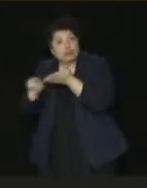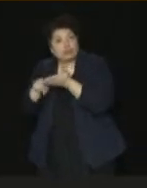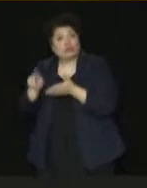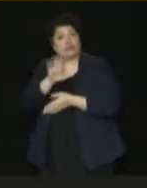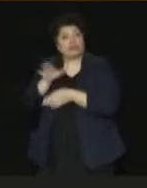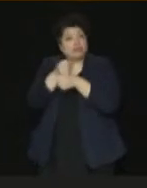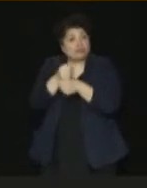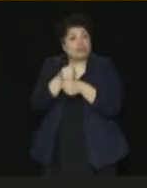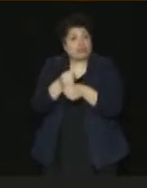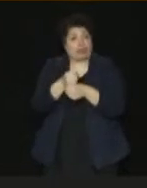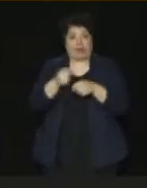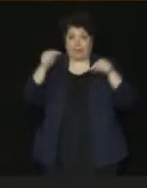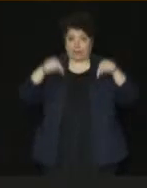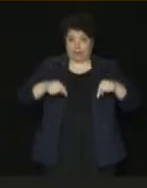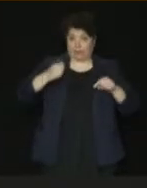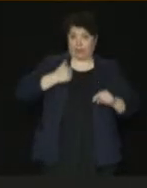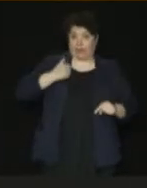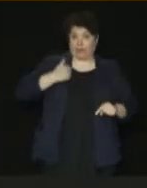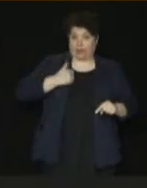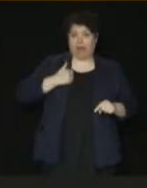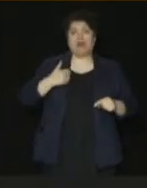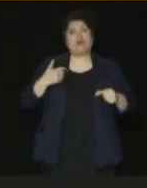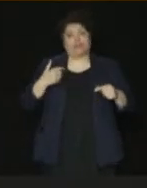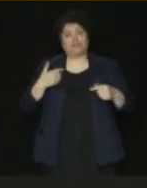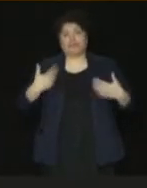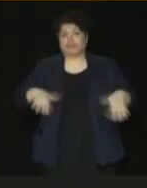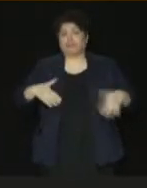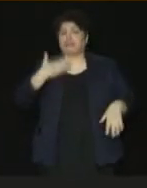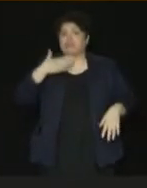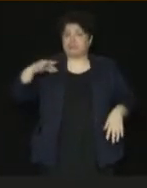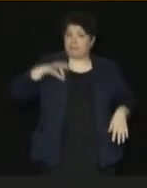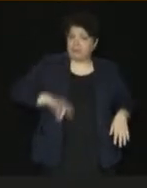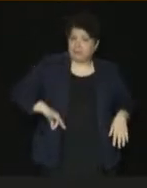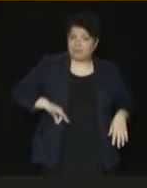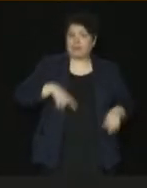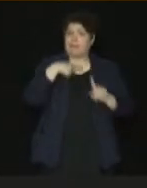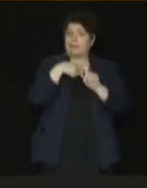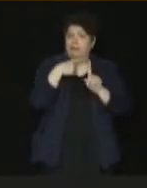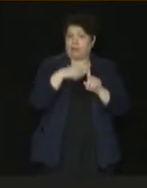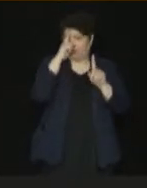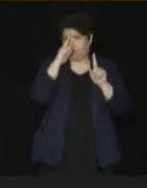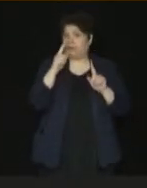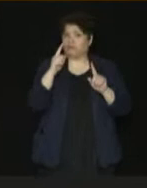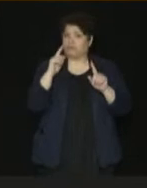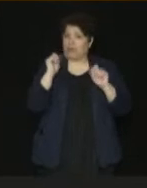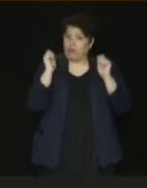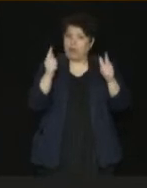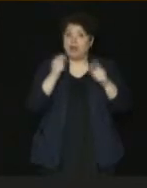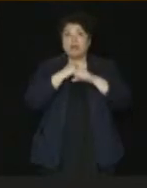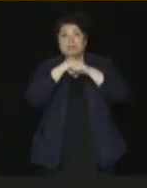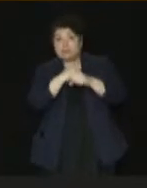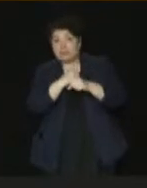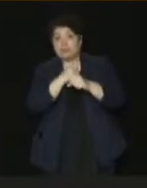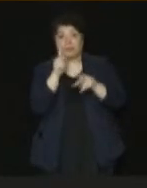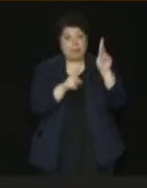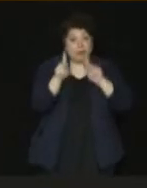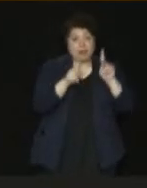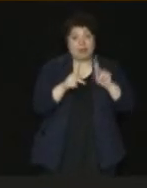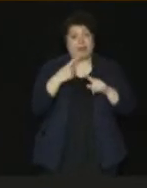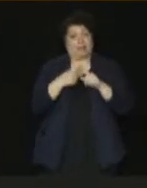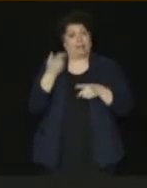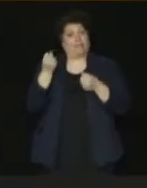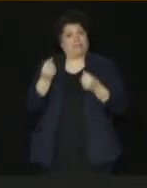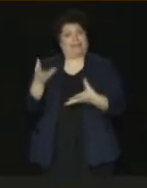in Canada is a win on all fronts. We are protecting people today, and we are supporting good jobs for many years to